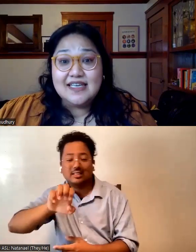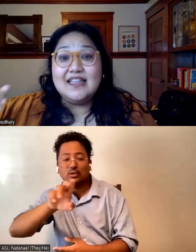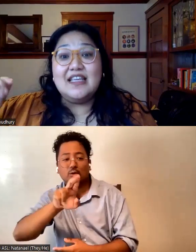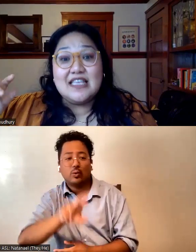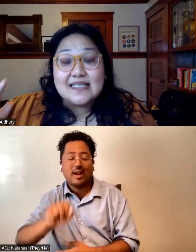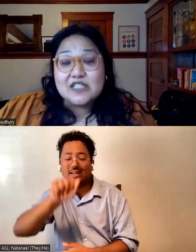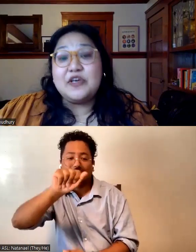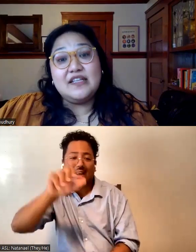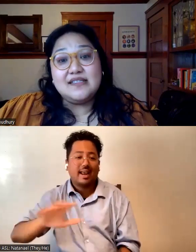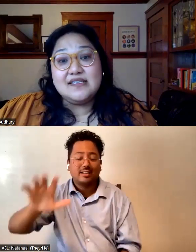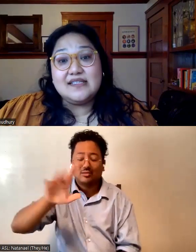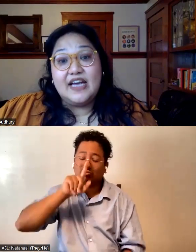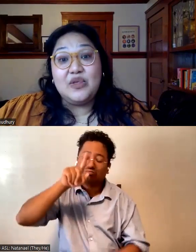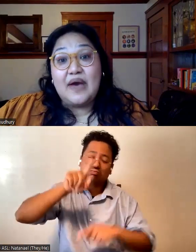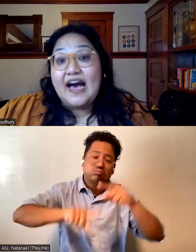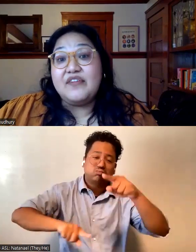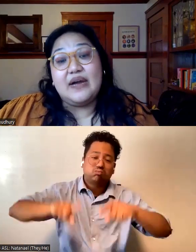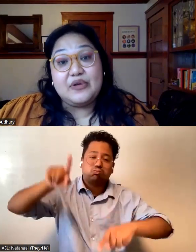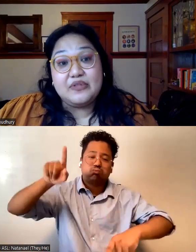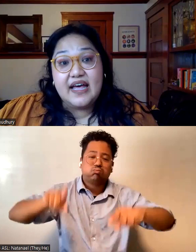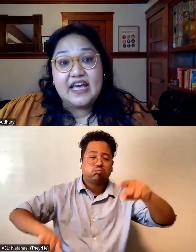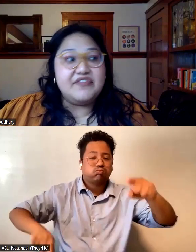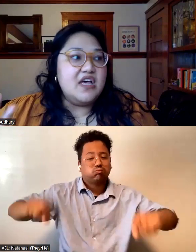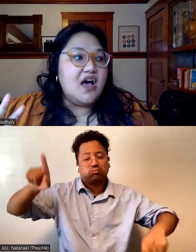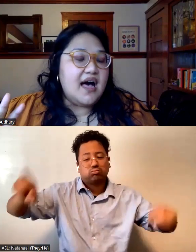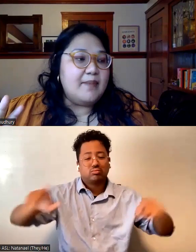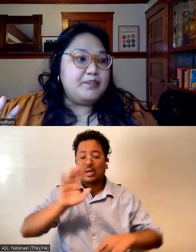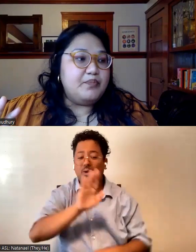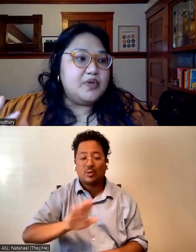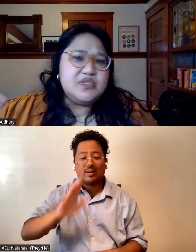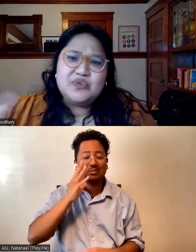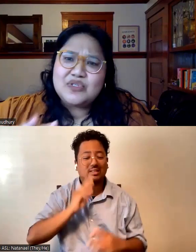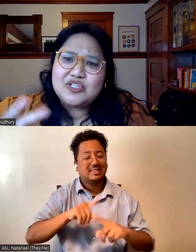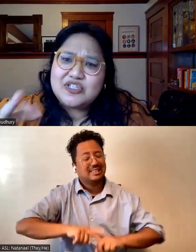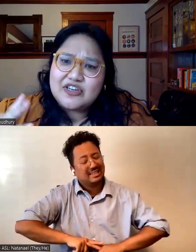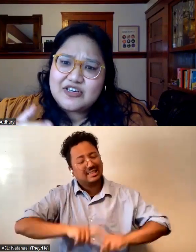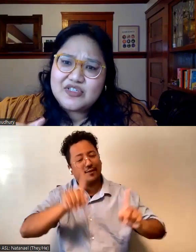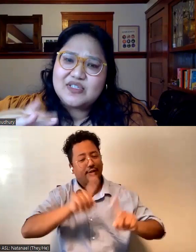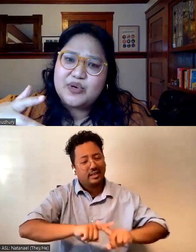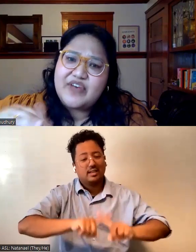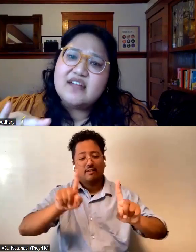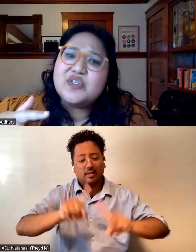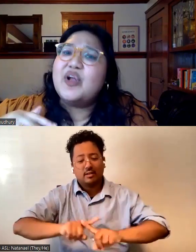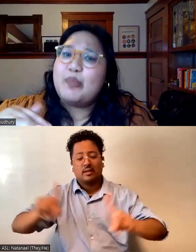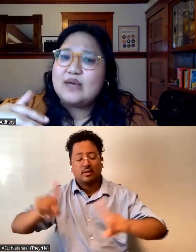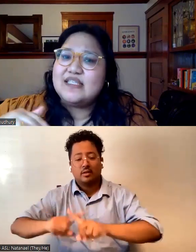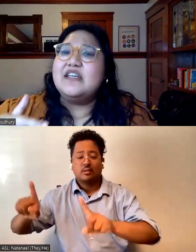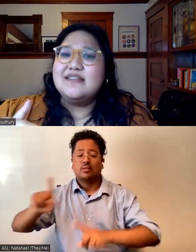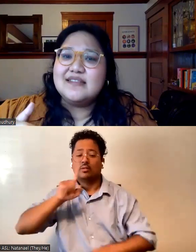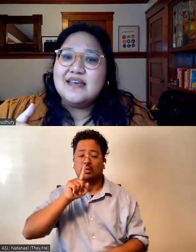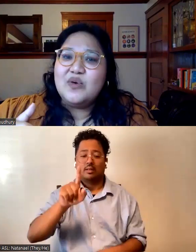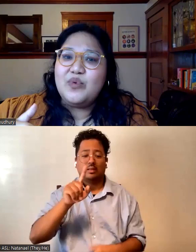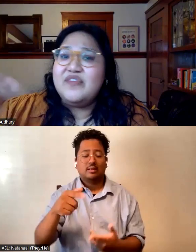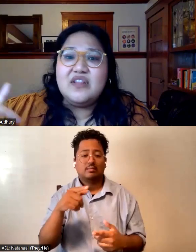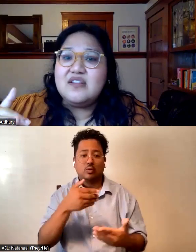contingent. Like the experiences that you have throughout your life puts you to sort of uncertain